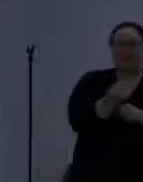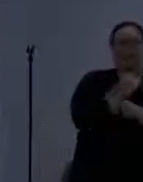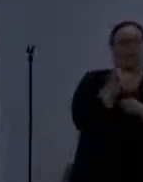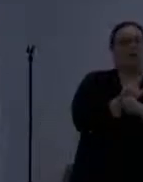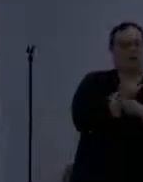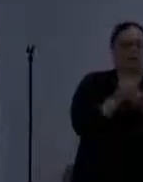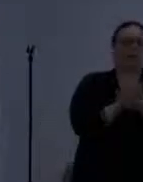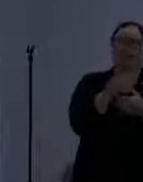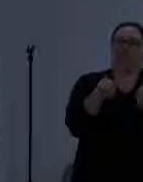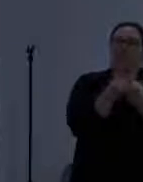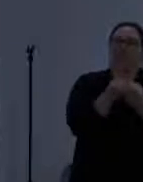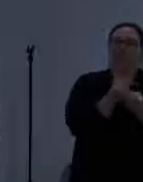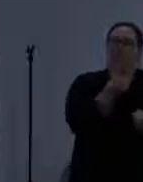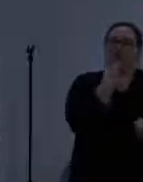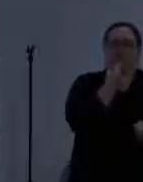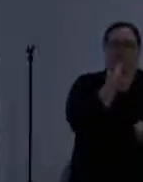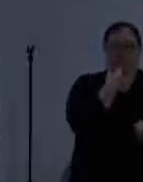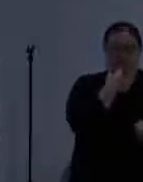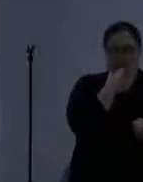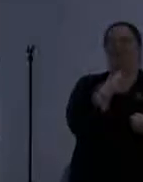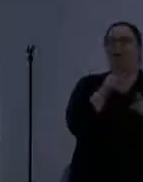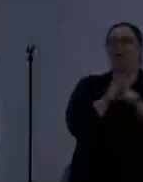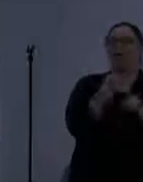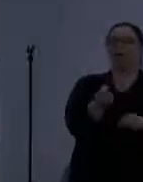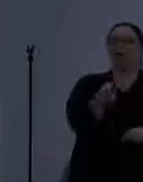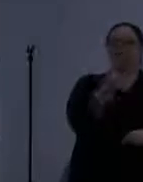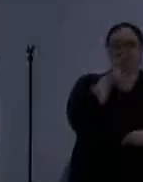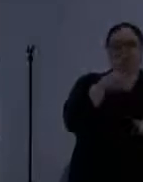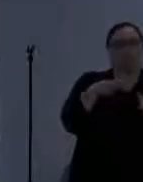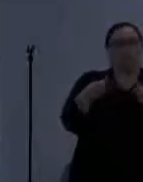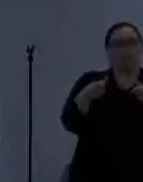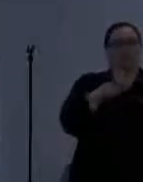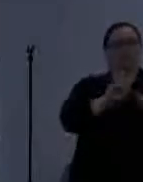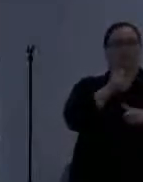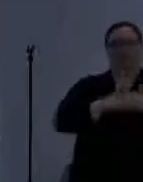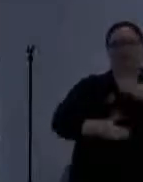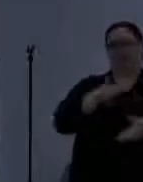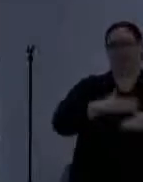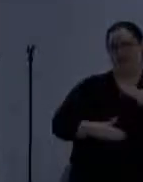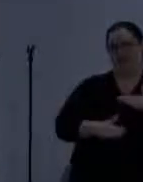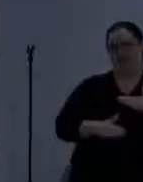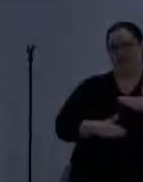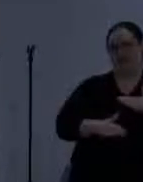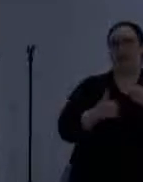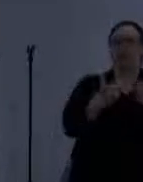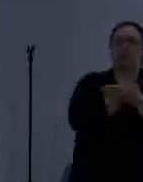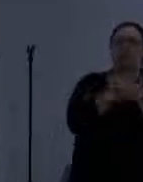that's where if someone's given medication for the purpose of controlling behaviour,